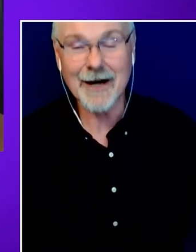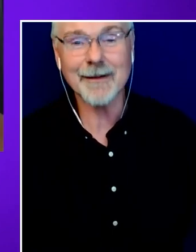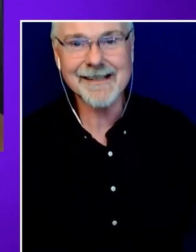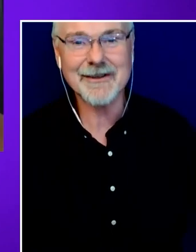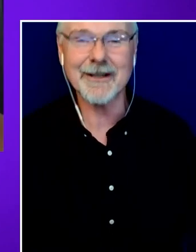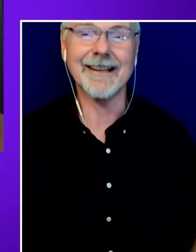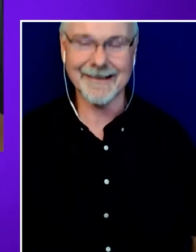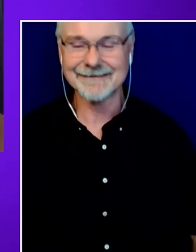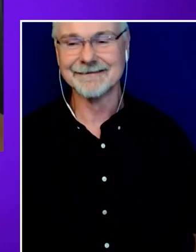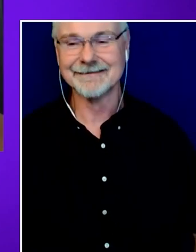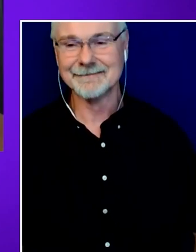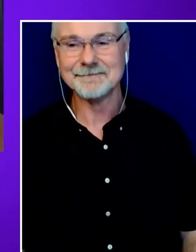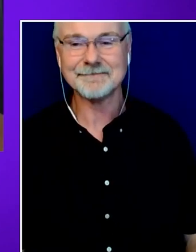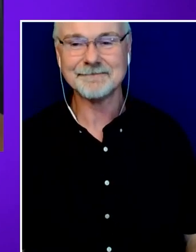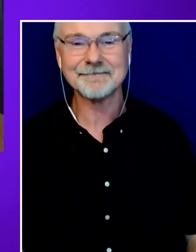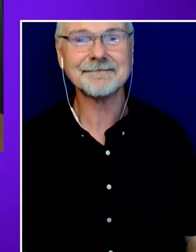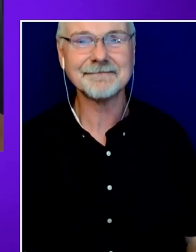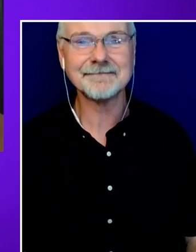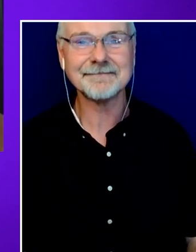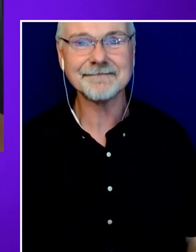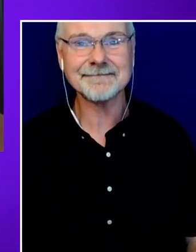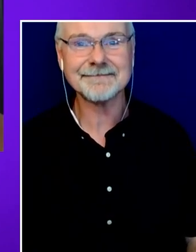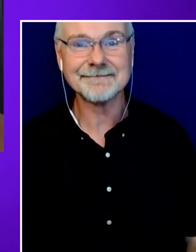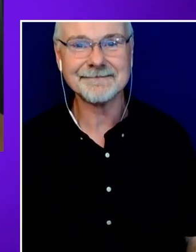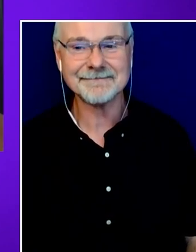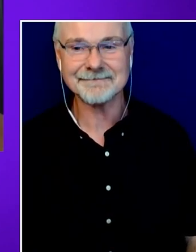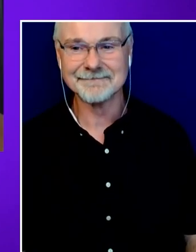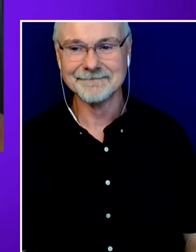this complex storyline.